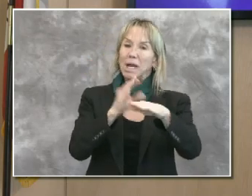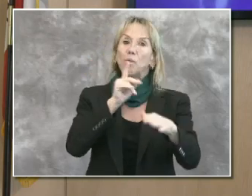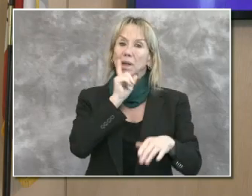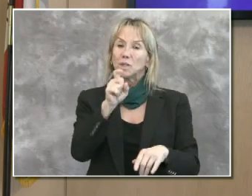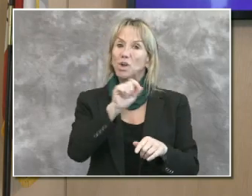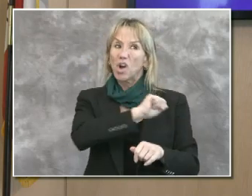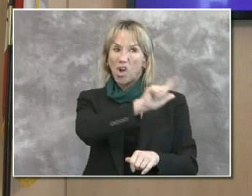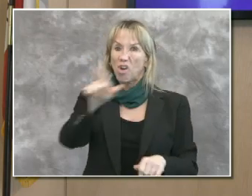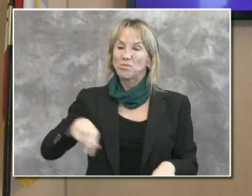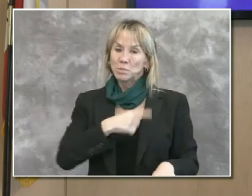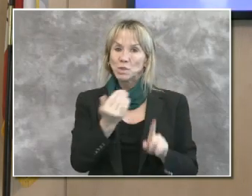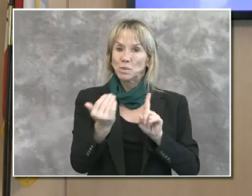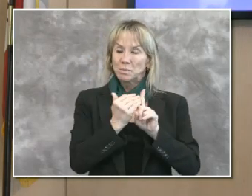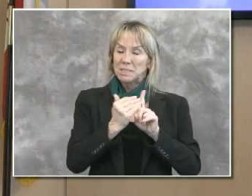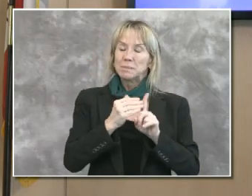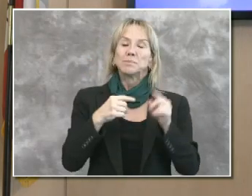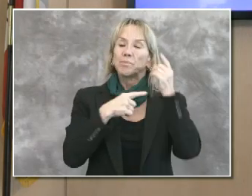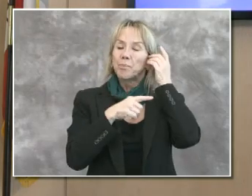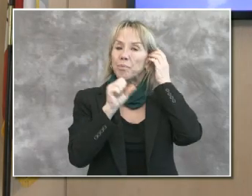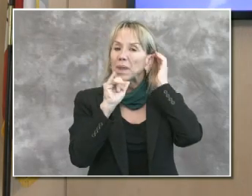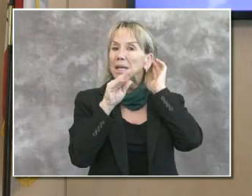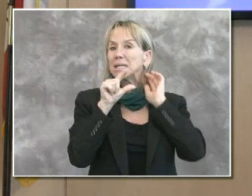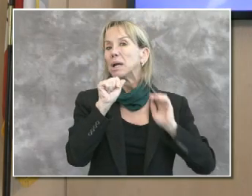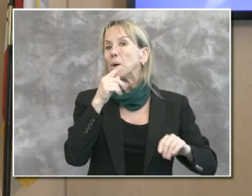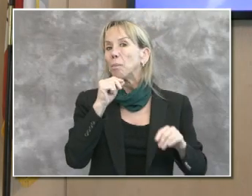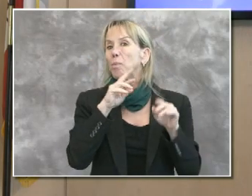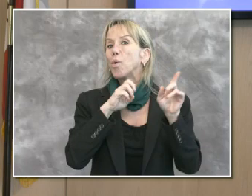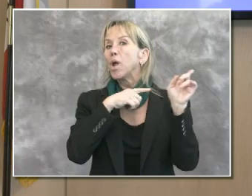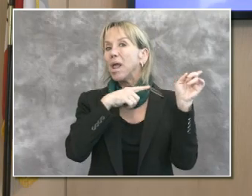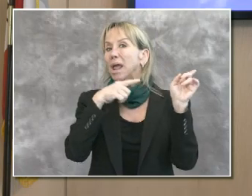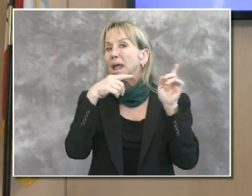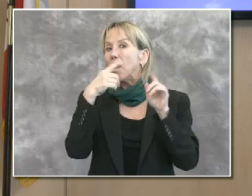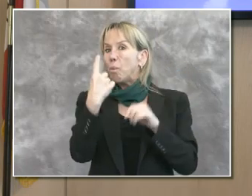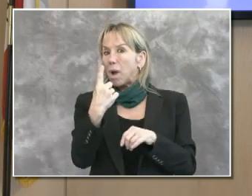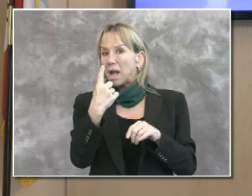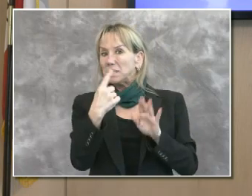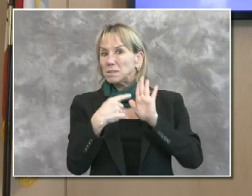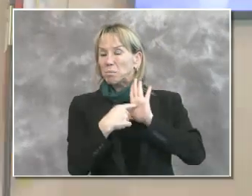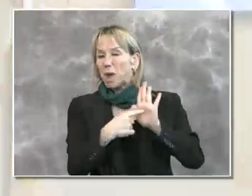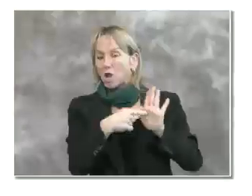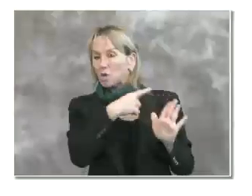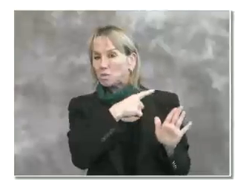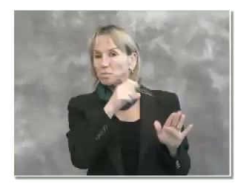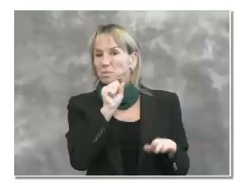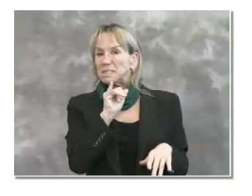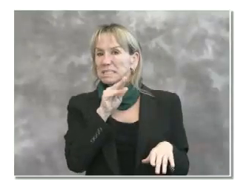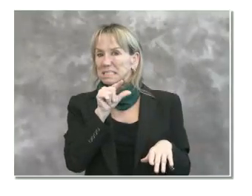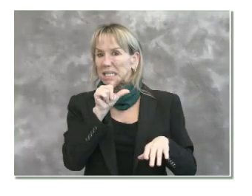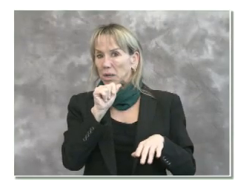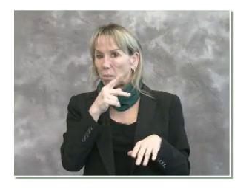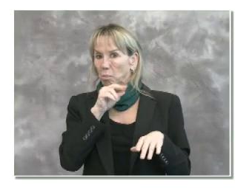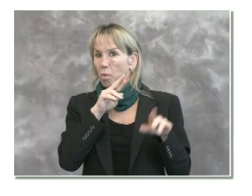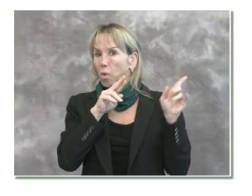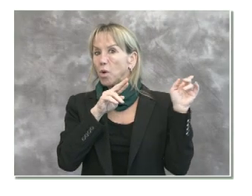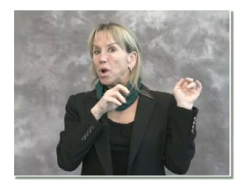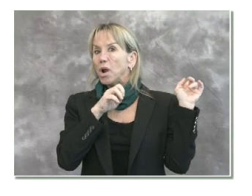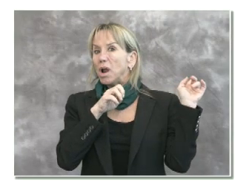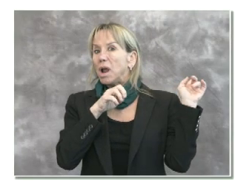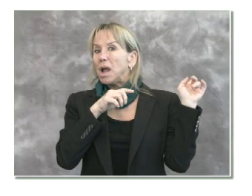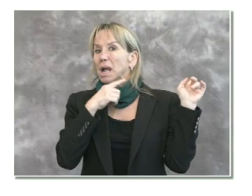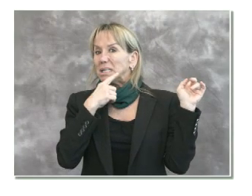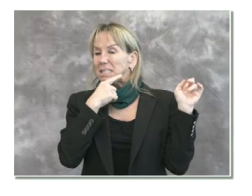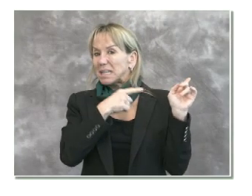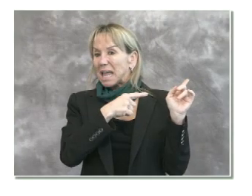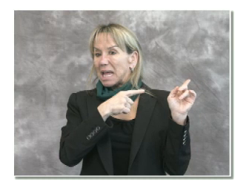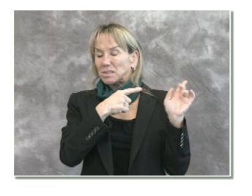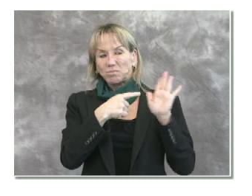us all. Singapore has been held up as one of the models around the world of what folks should do. And what you see on